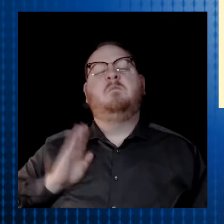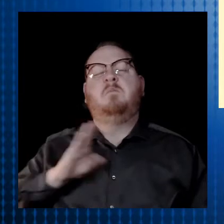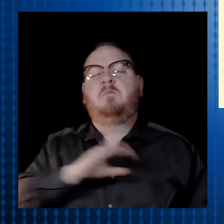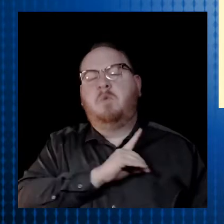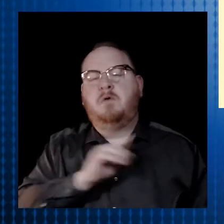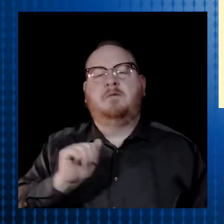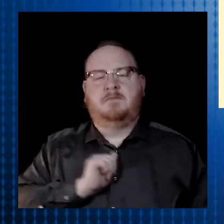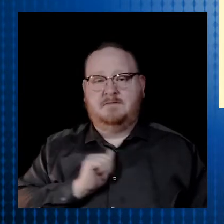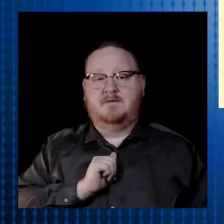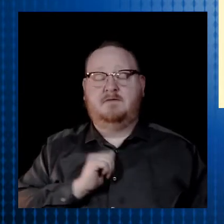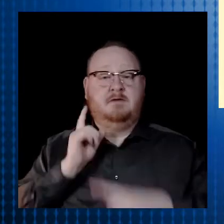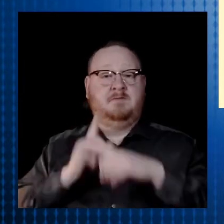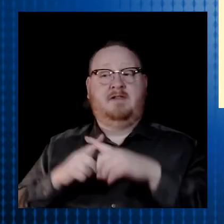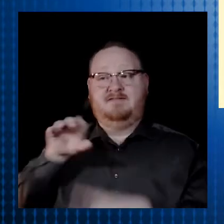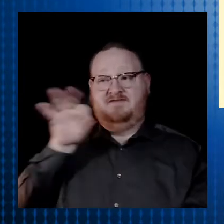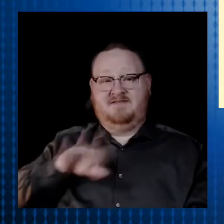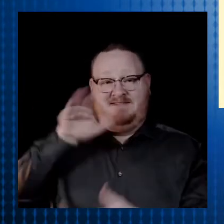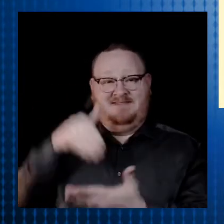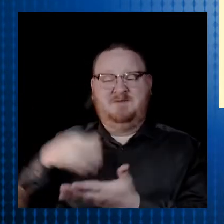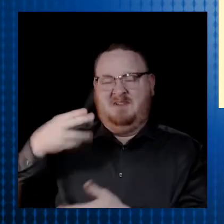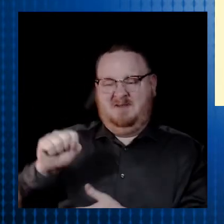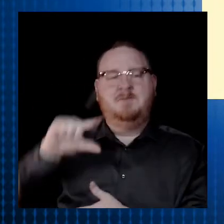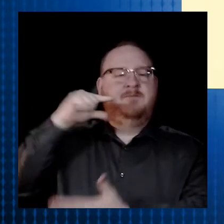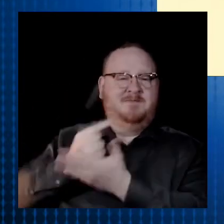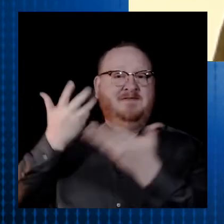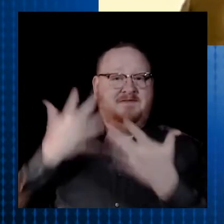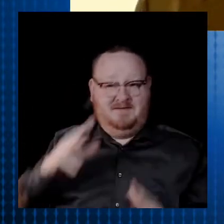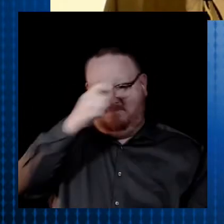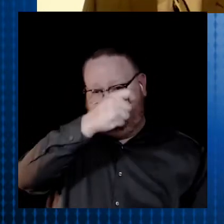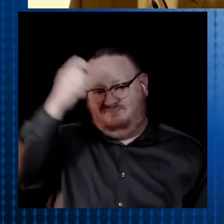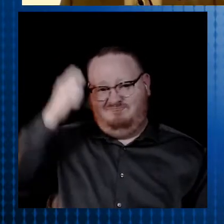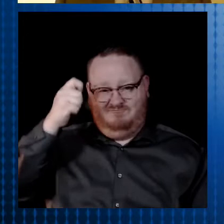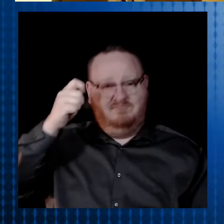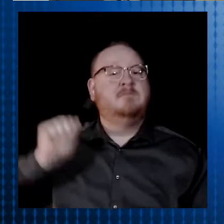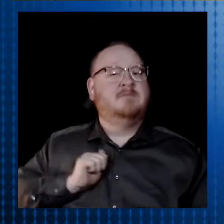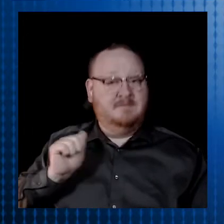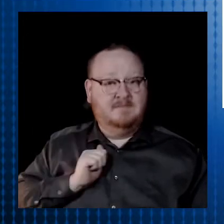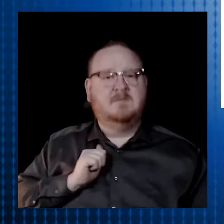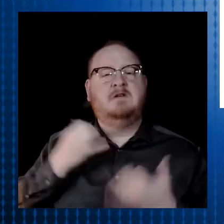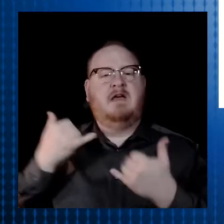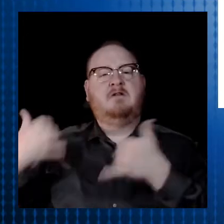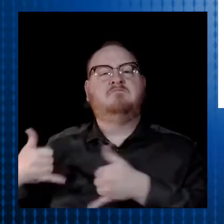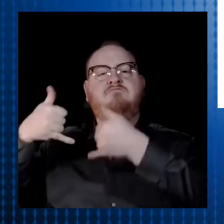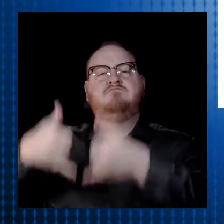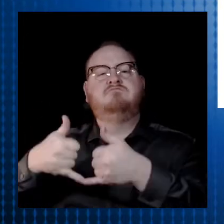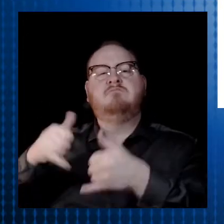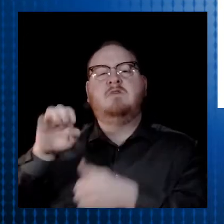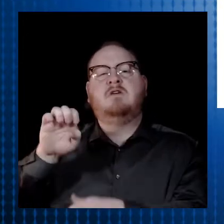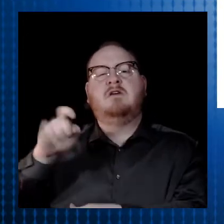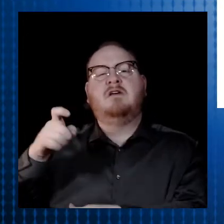Flint Central High School. And it is my pleasure to present the Excellence in Education Leadership